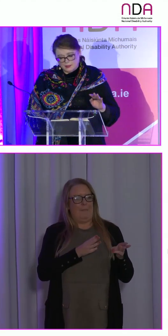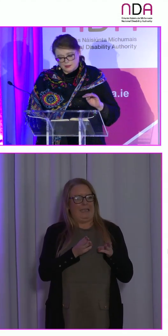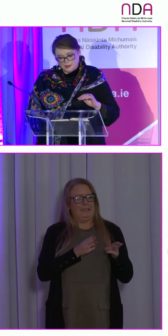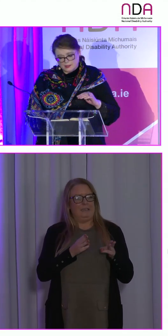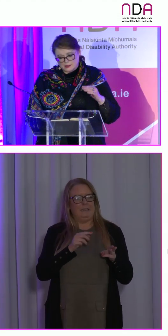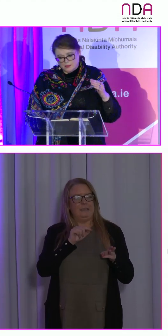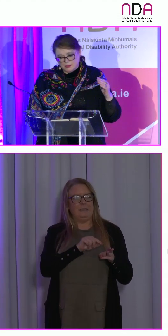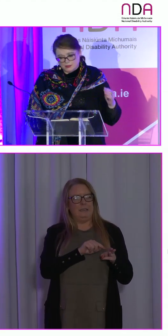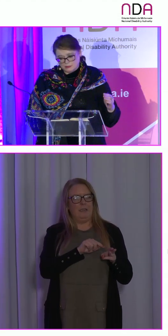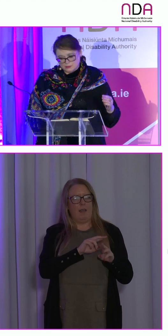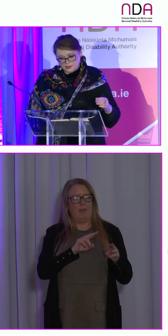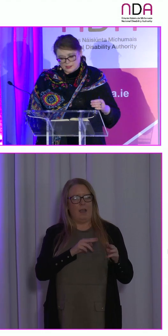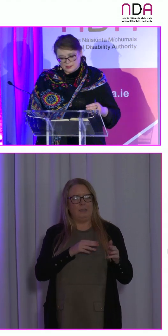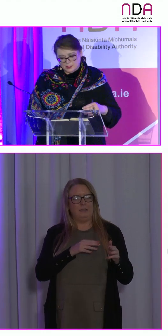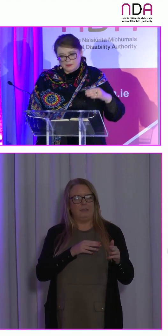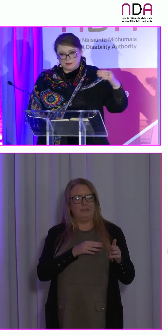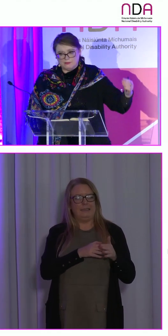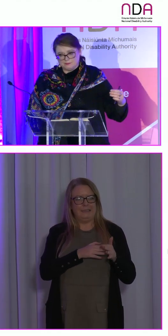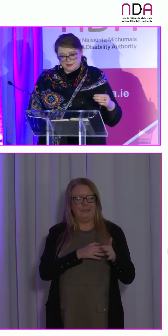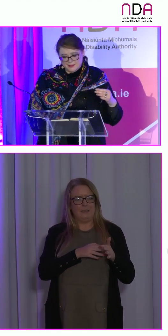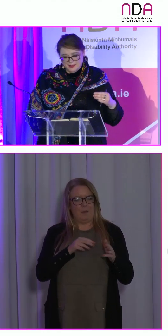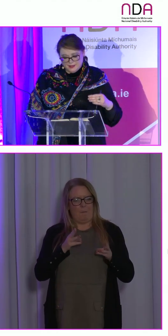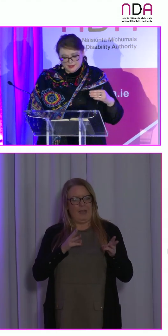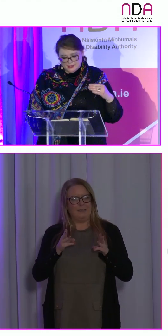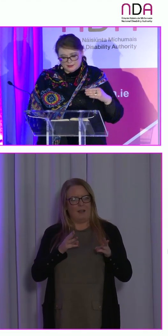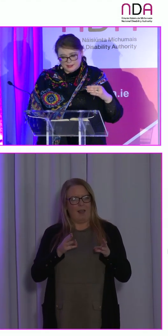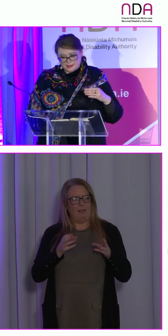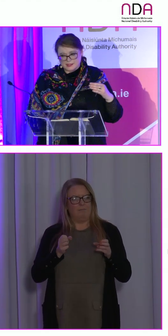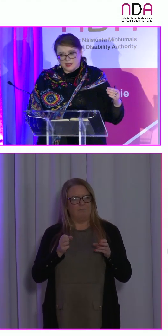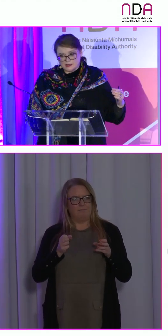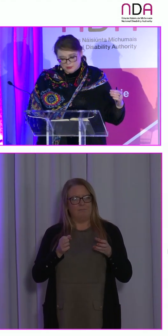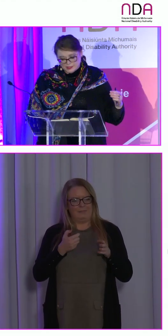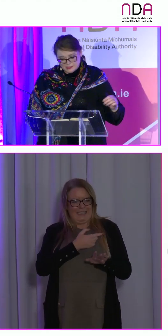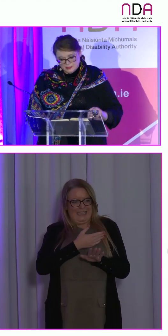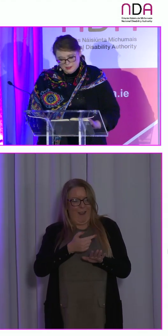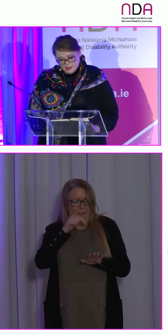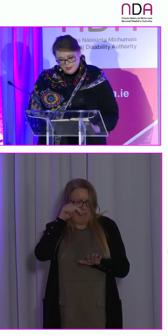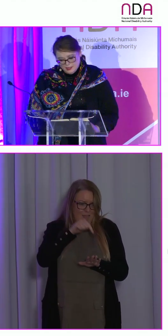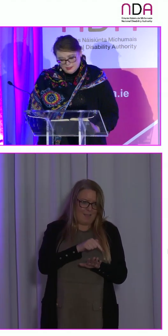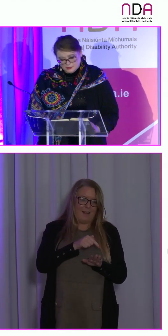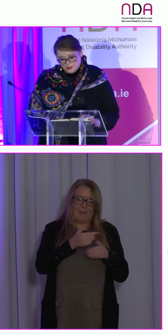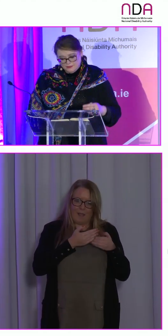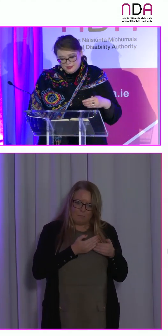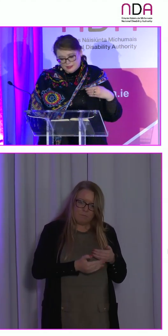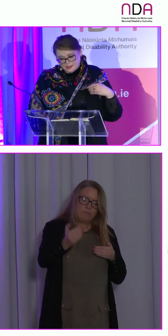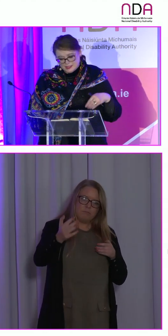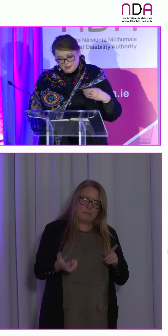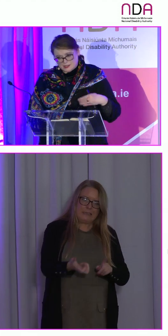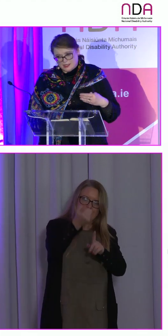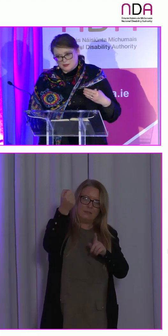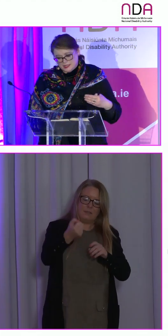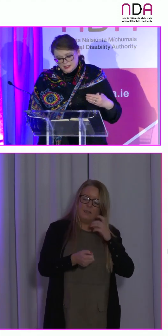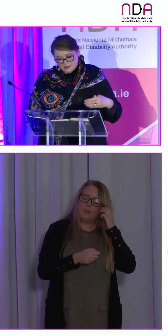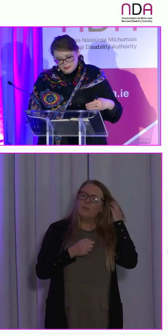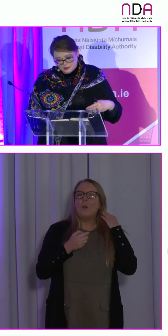being a stop, but that it's a leap, that is the starting point. So I feel that the stage